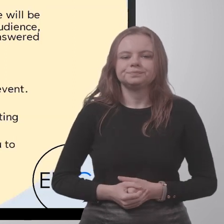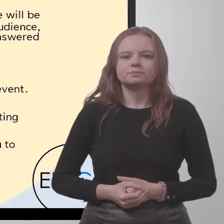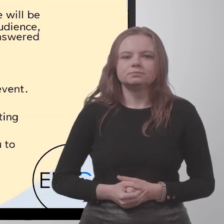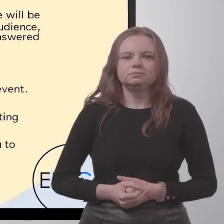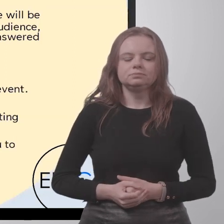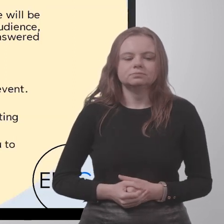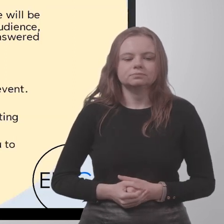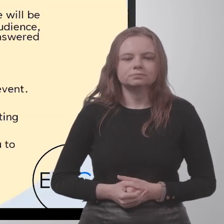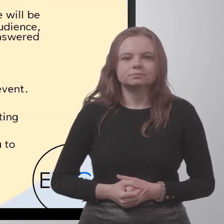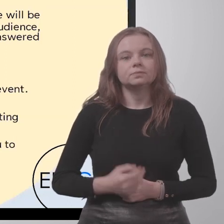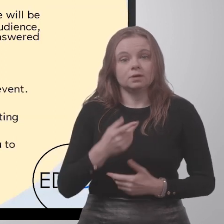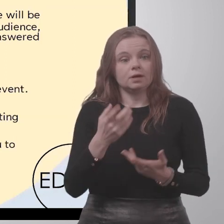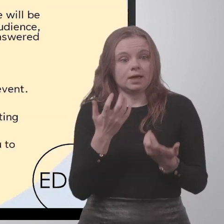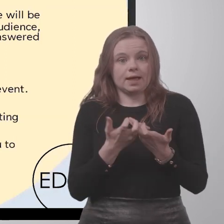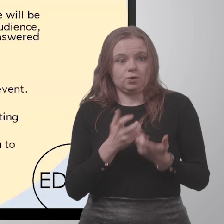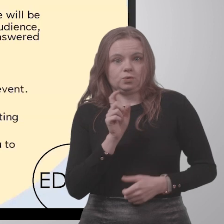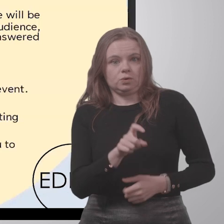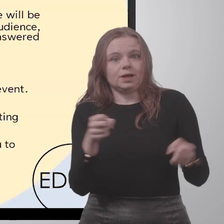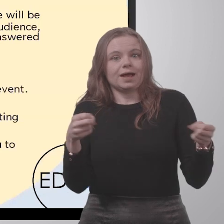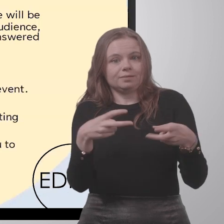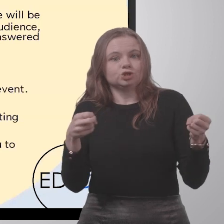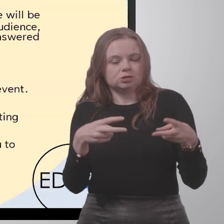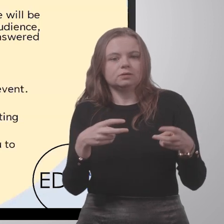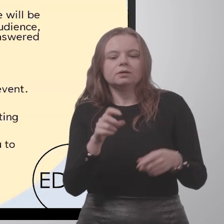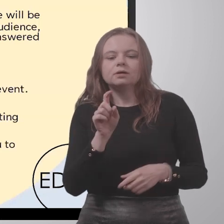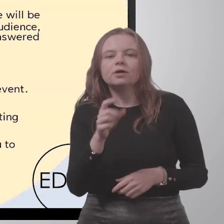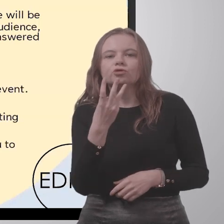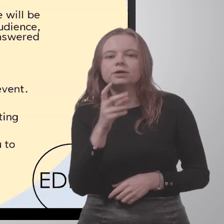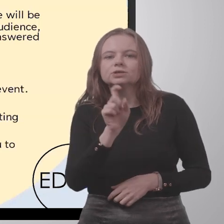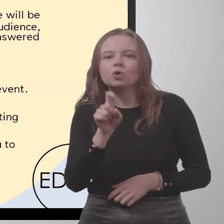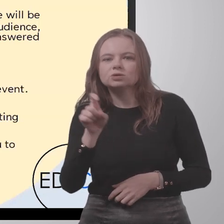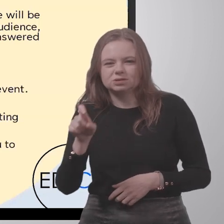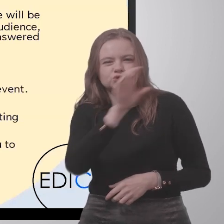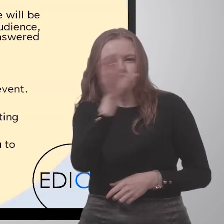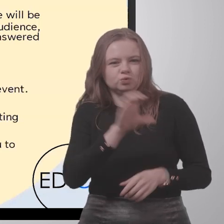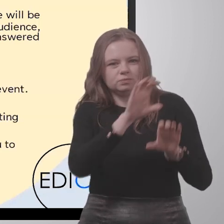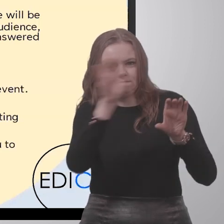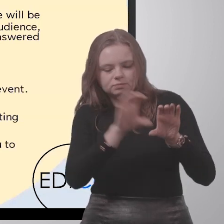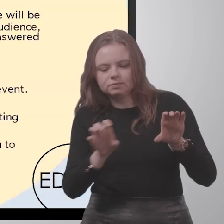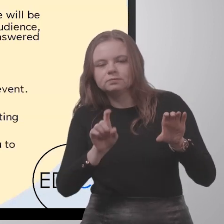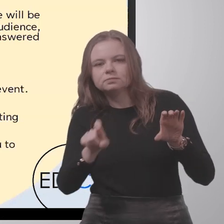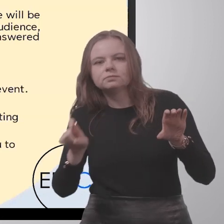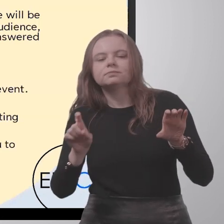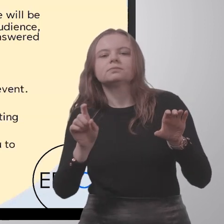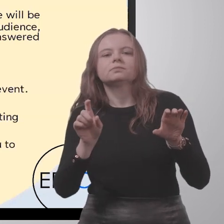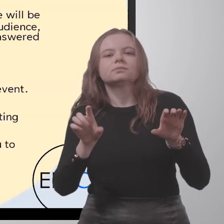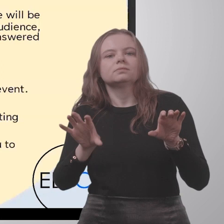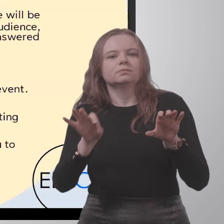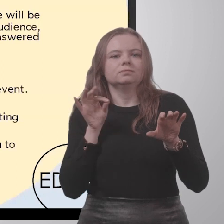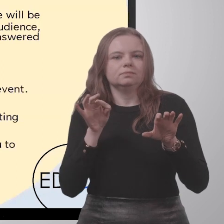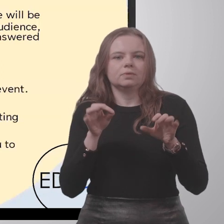terms of kind of activating the captions options, you can do this by clicking the three dots at the bottom of your Zoom screen and selecting the closed